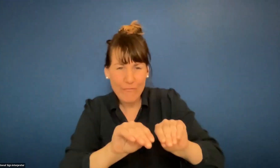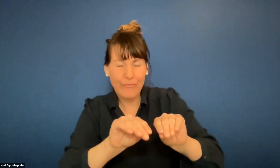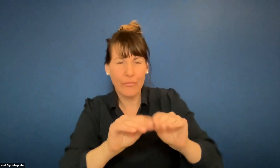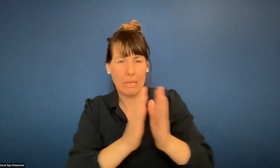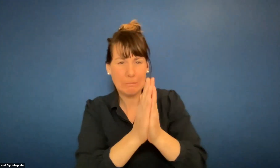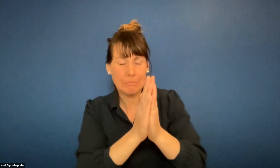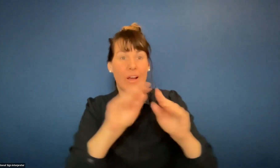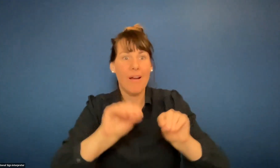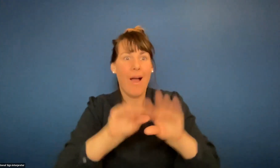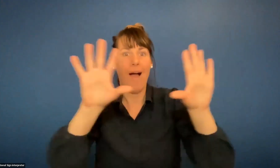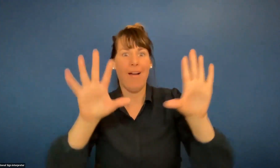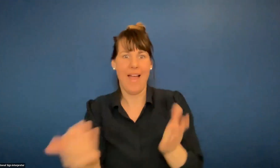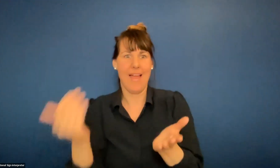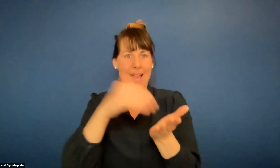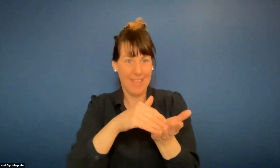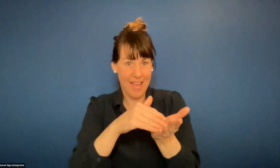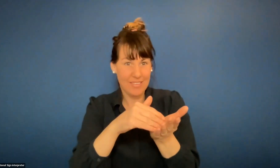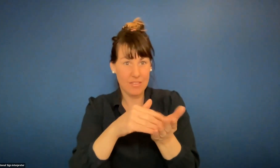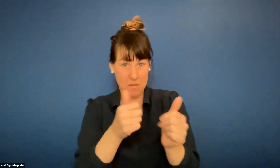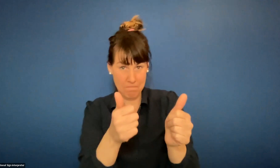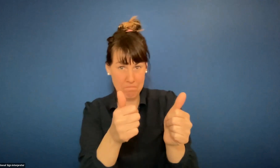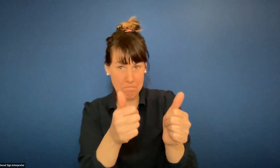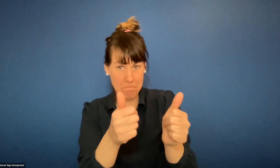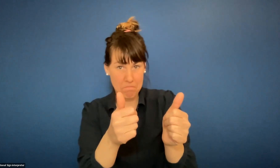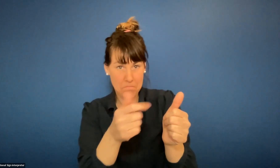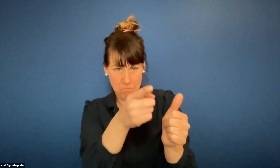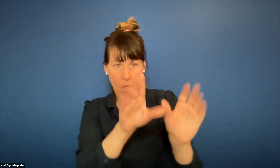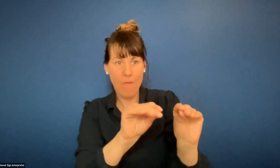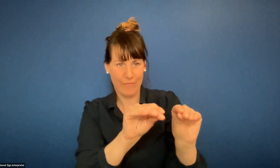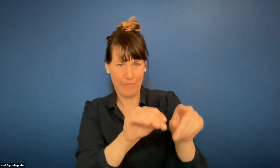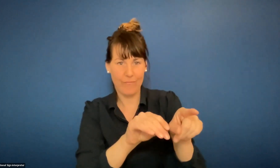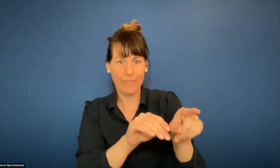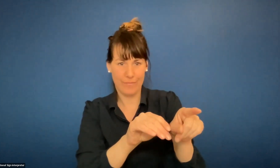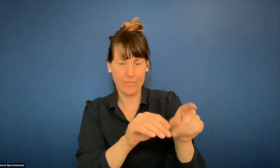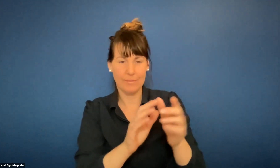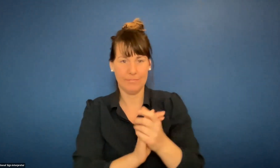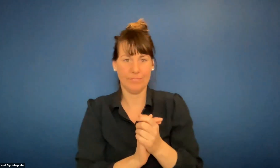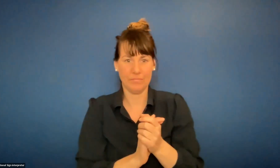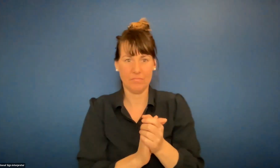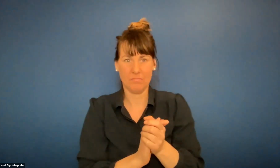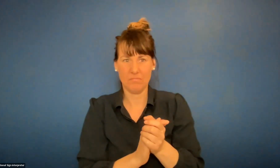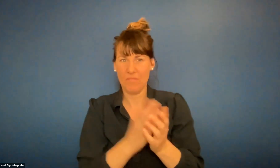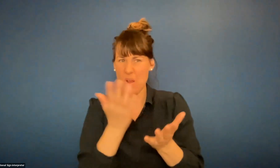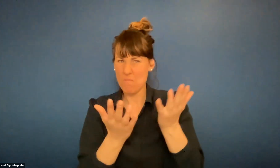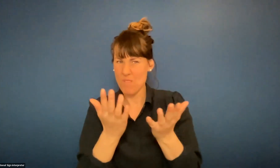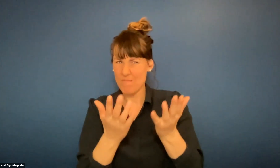It looks like Mr. Siddo has had a disconnection.